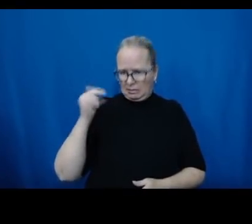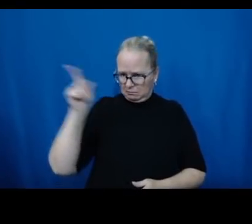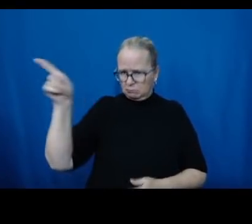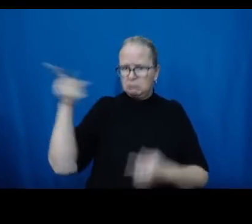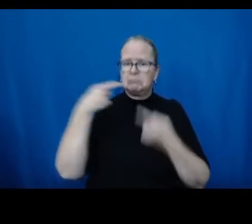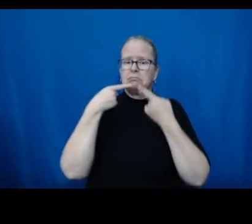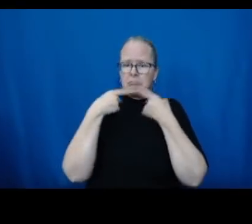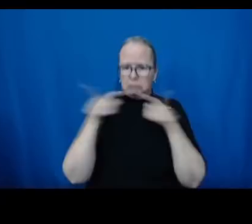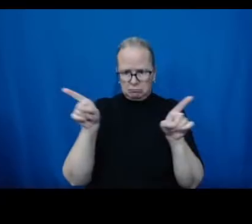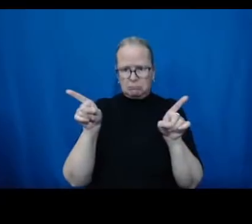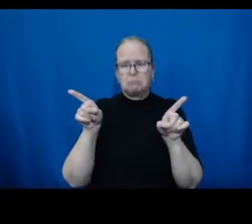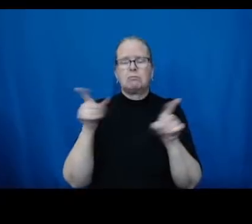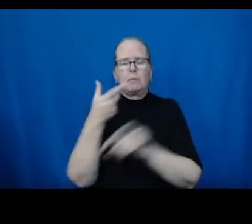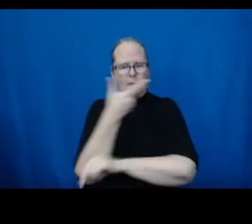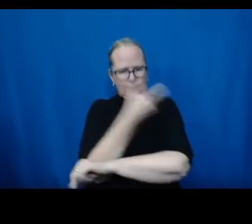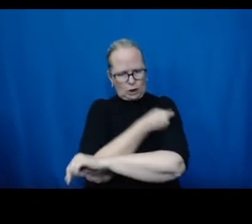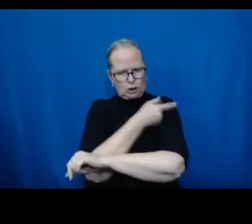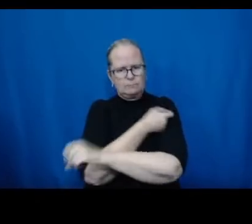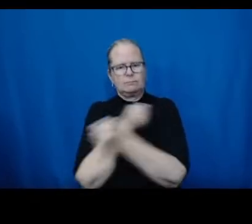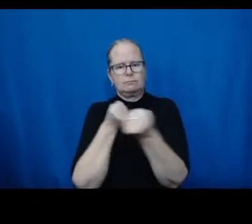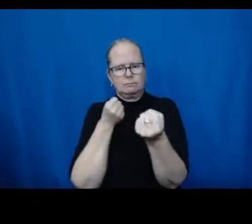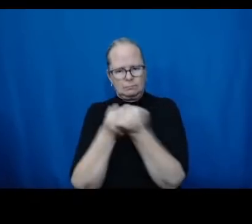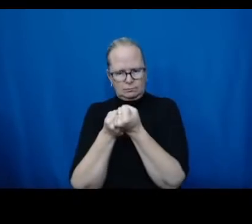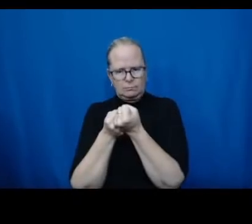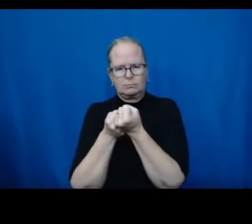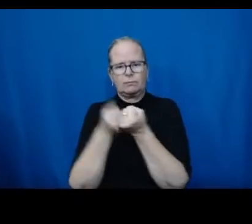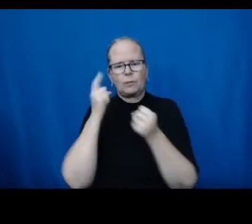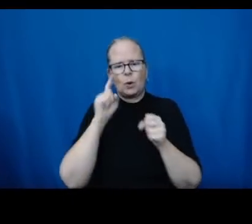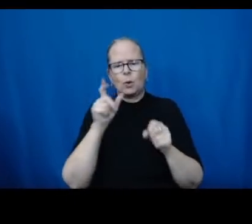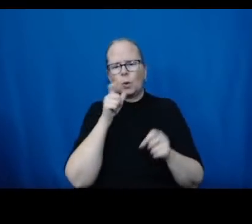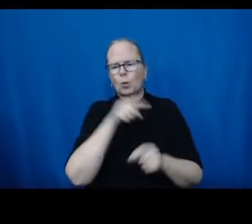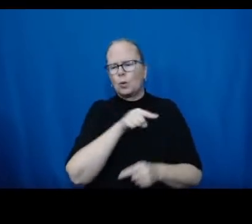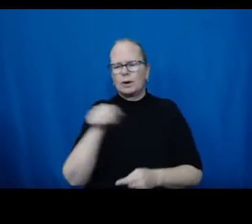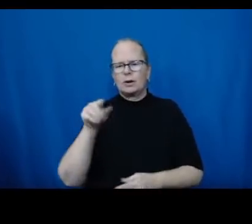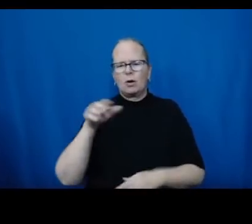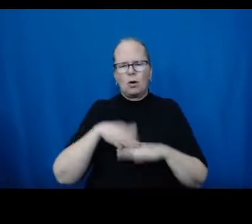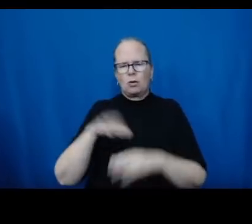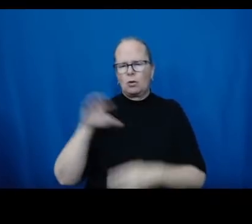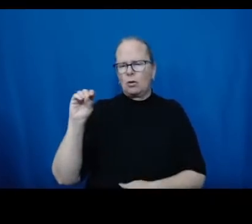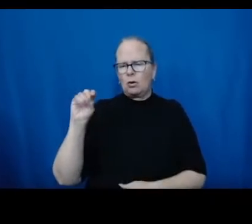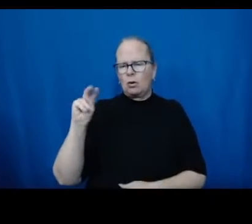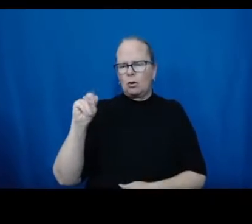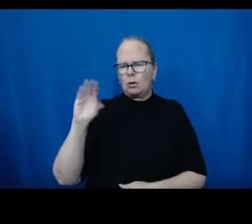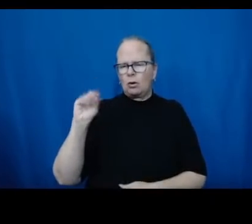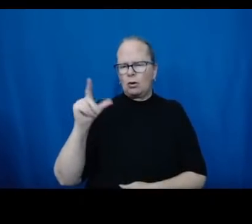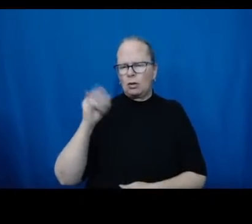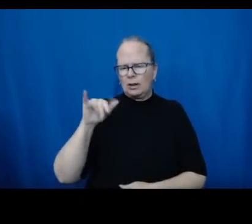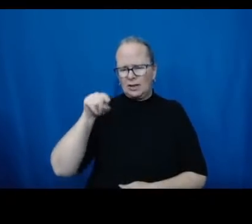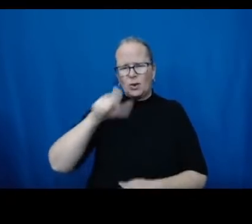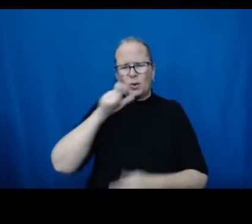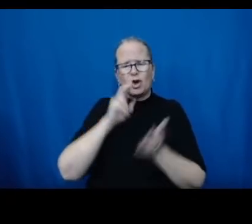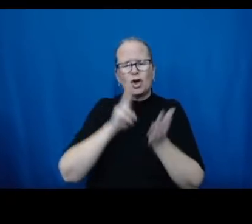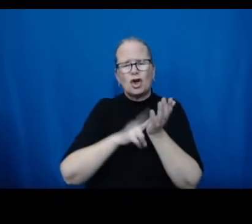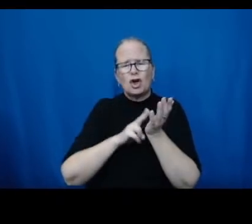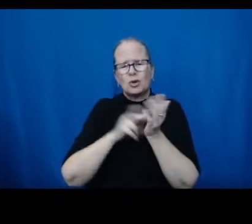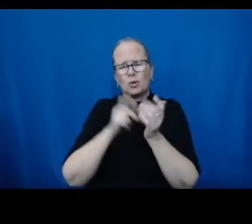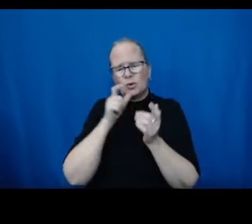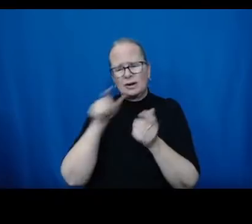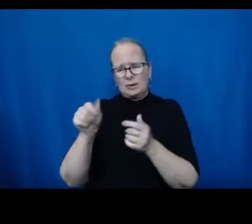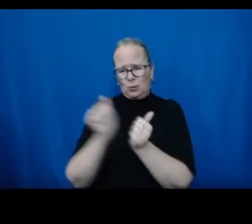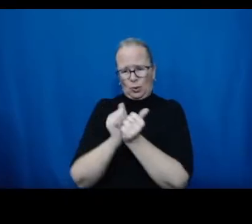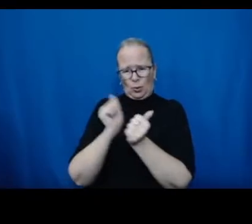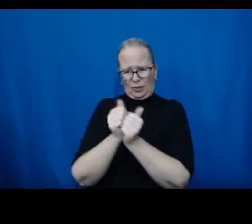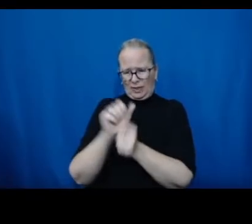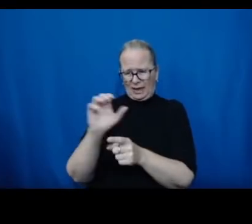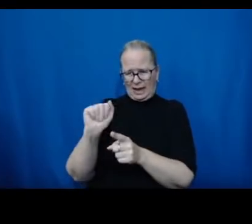professionals that work with people who have cancer, because they're at significantly increased risk of adverse outcomes with COVID infection. And